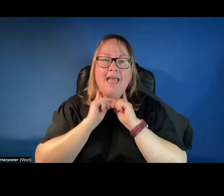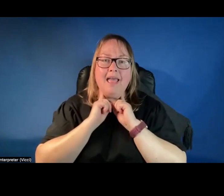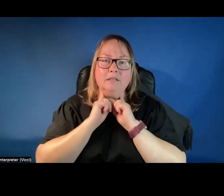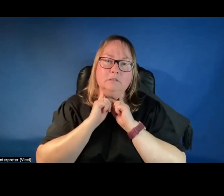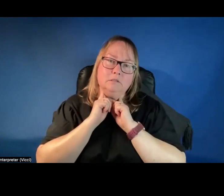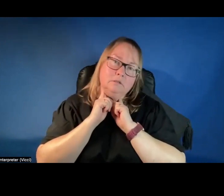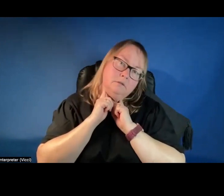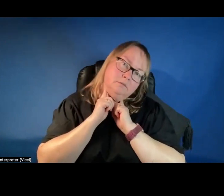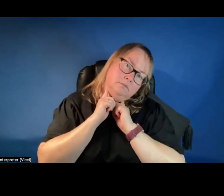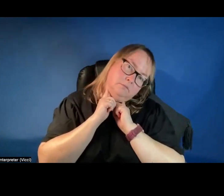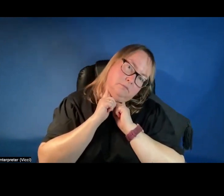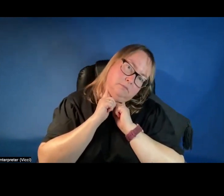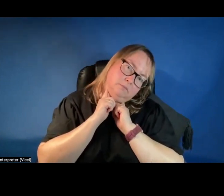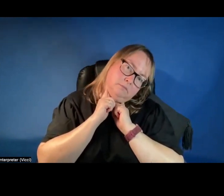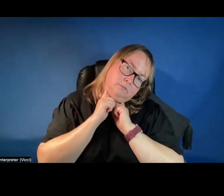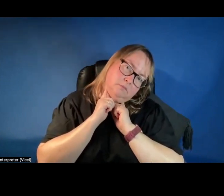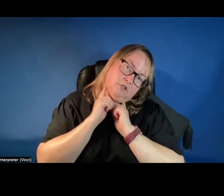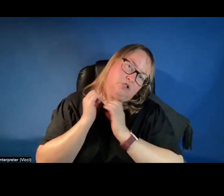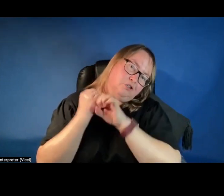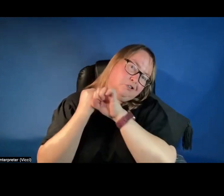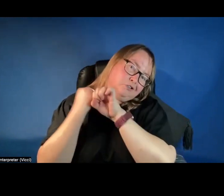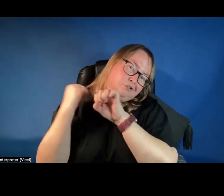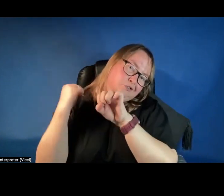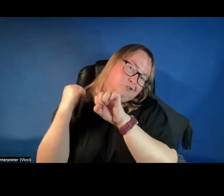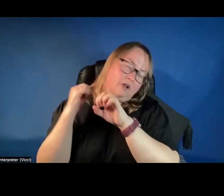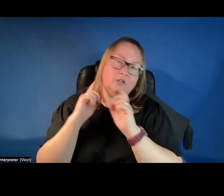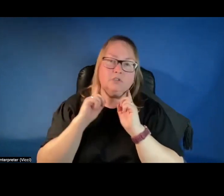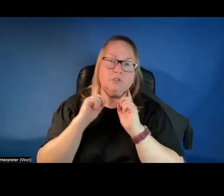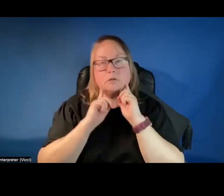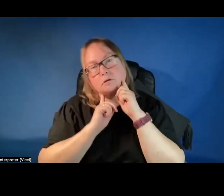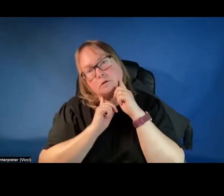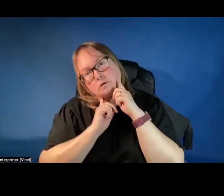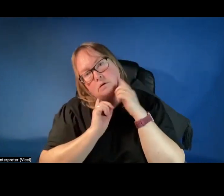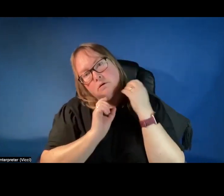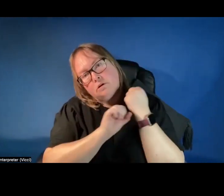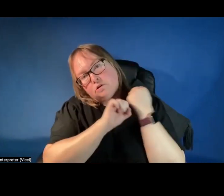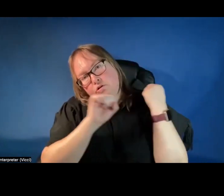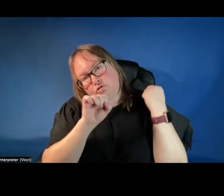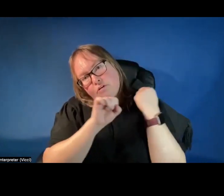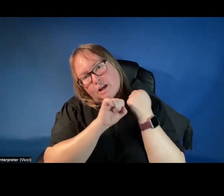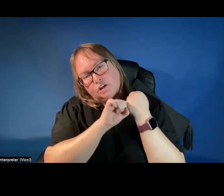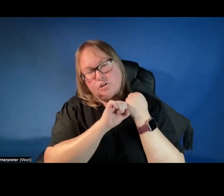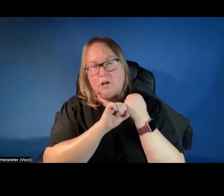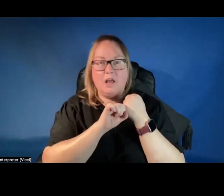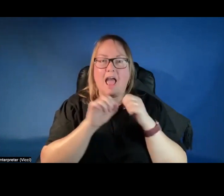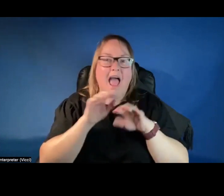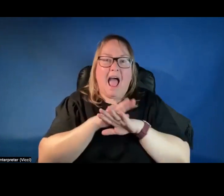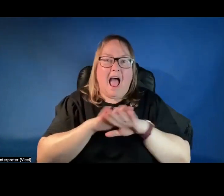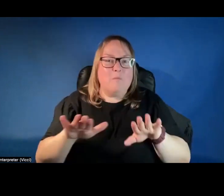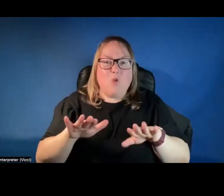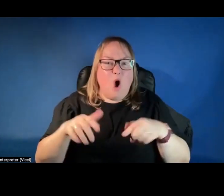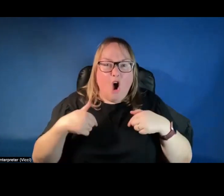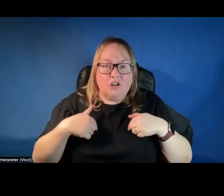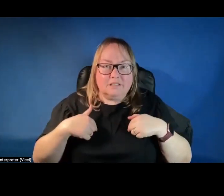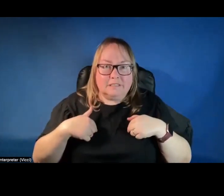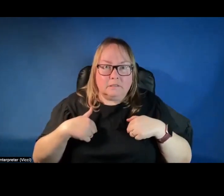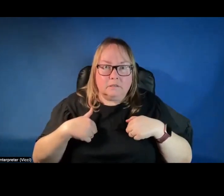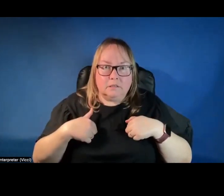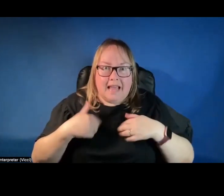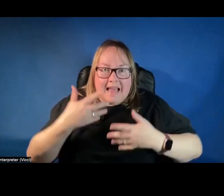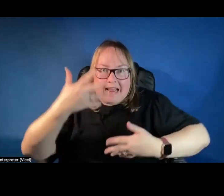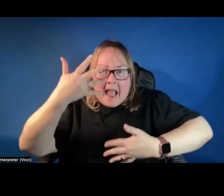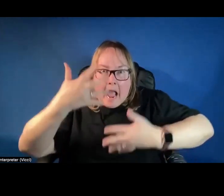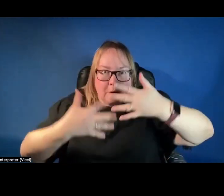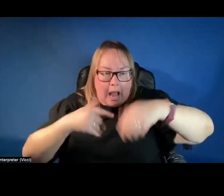head to the right as you do that. And I think we should just do it in our own time. So I'm not going to like overly guide this,